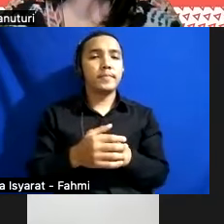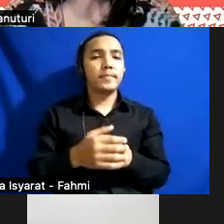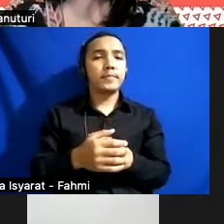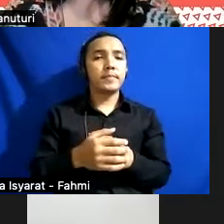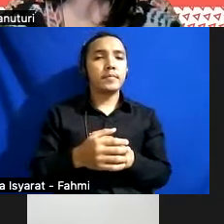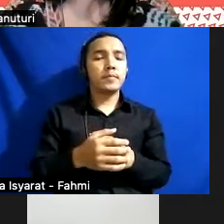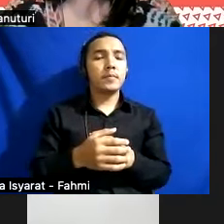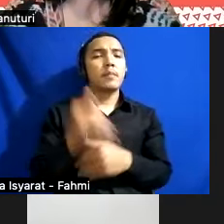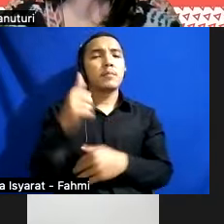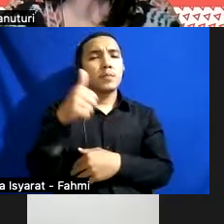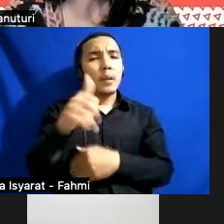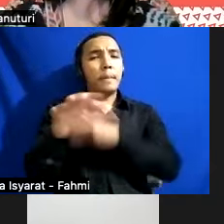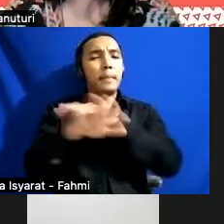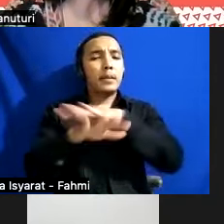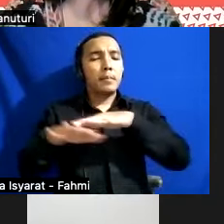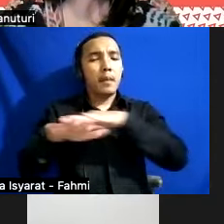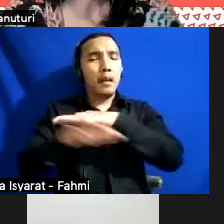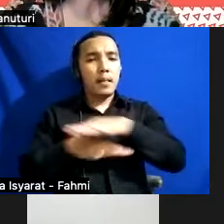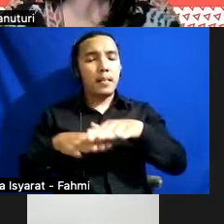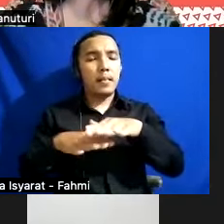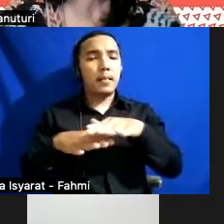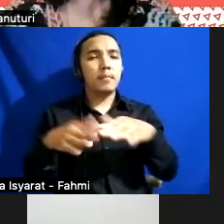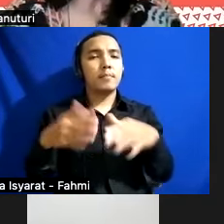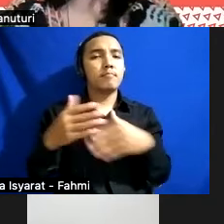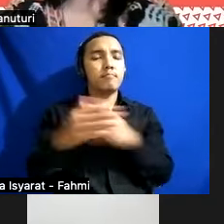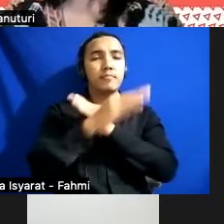bus, but it actually